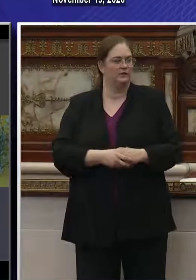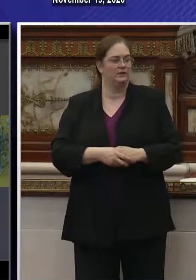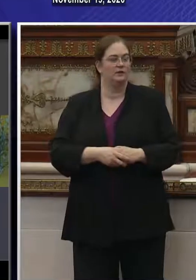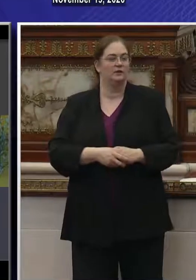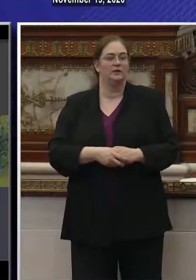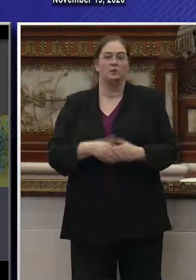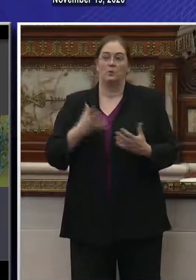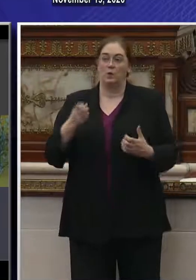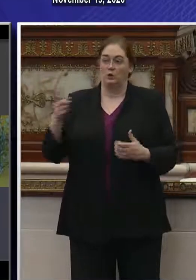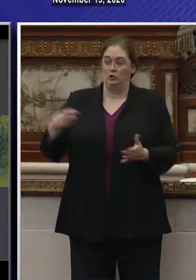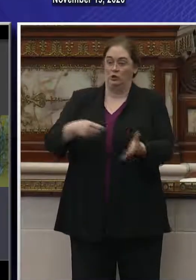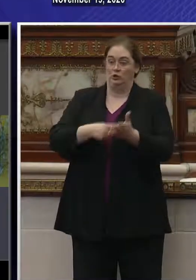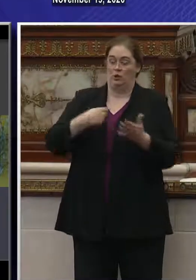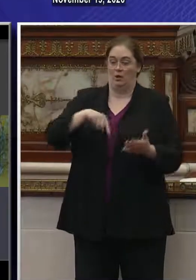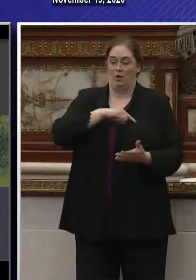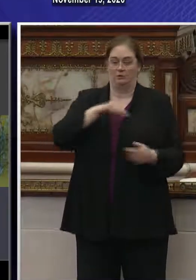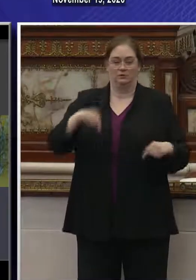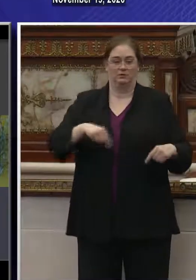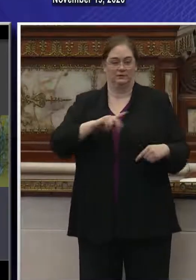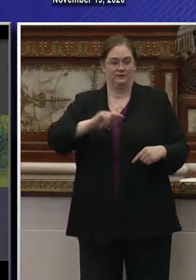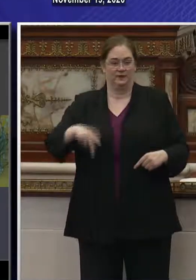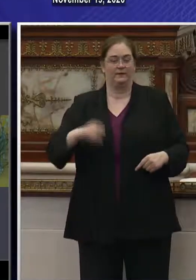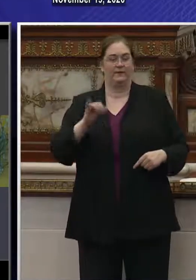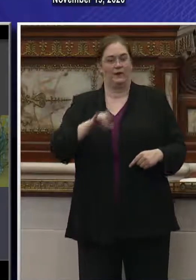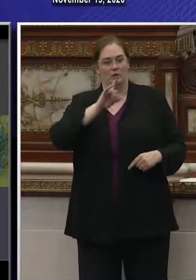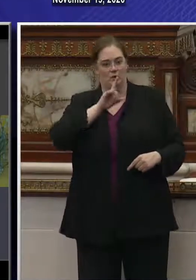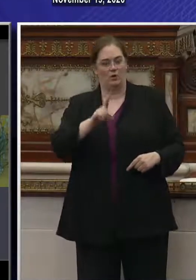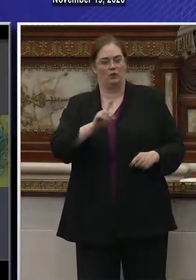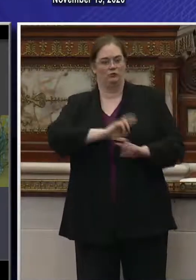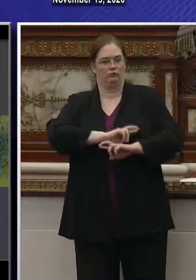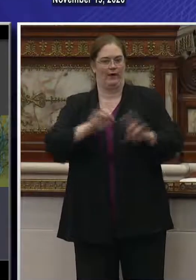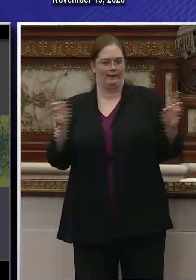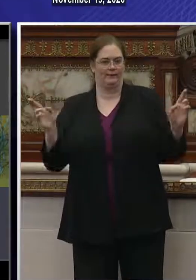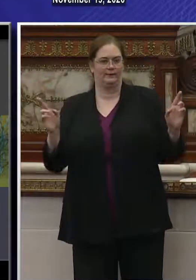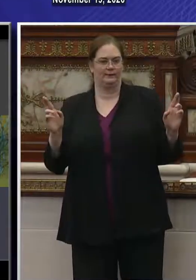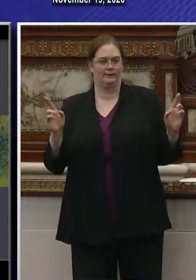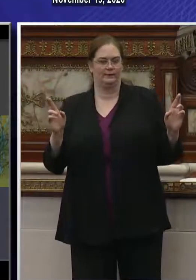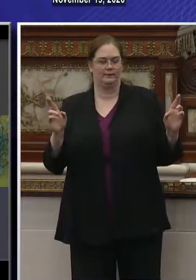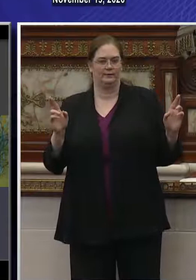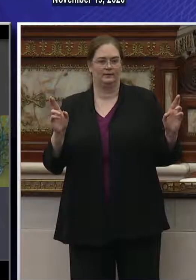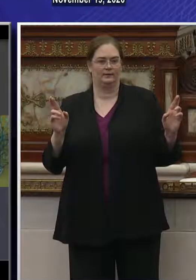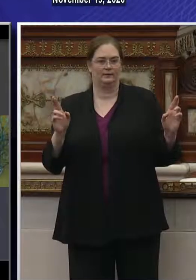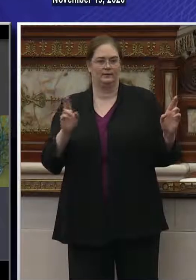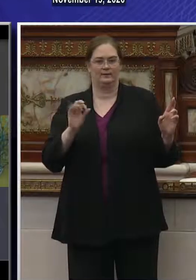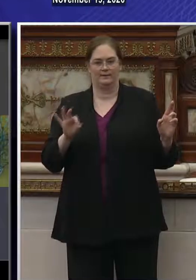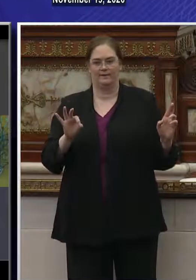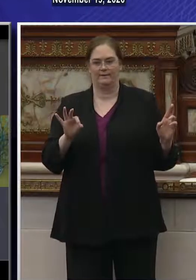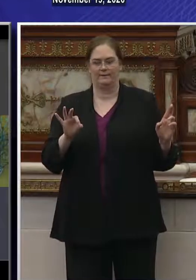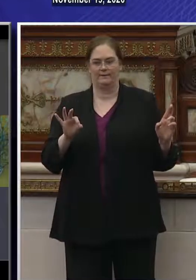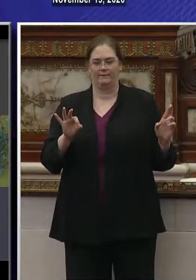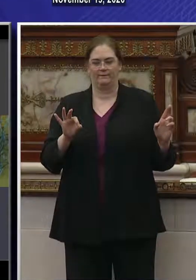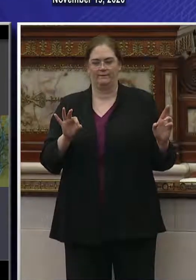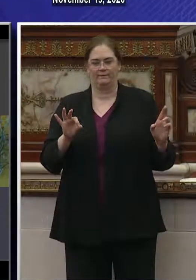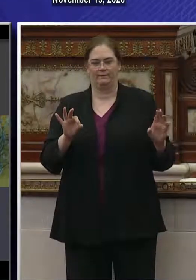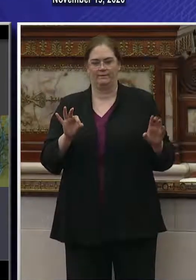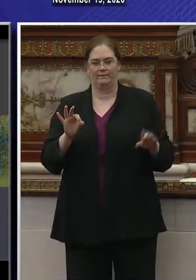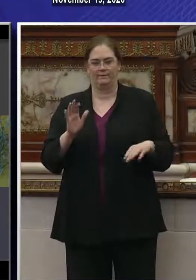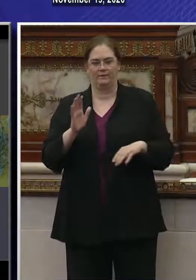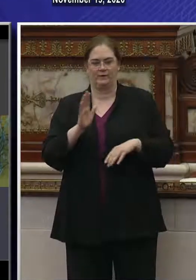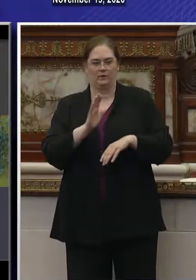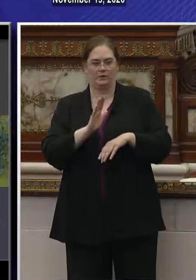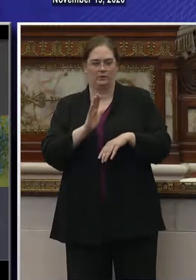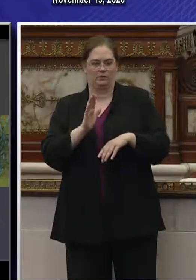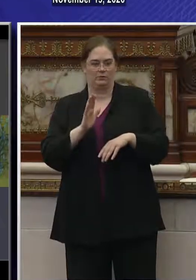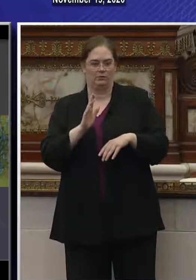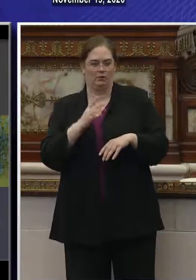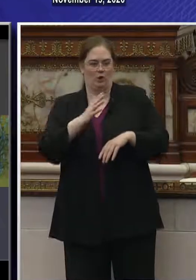you to show to us and to Philadelphia that you are ready if the call is